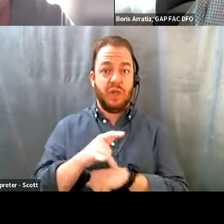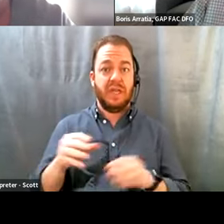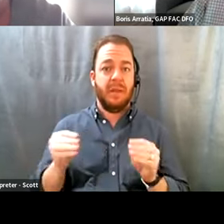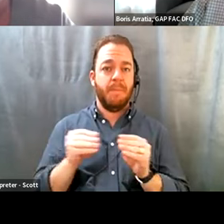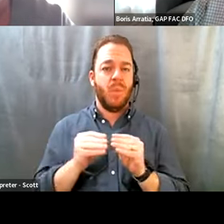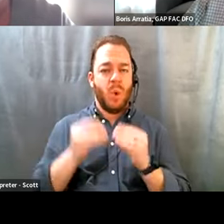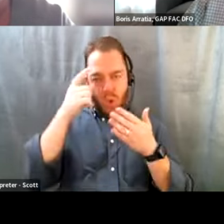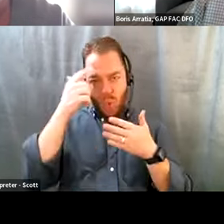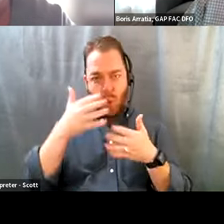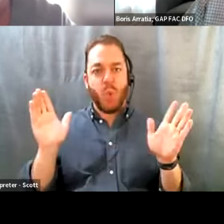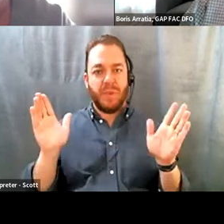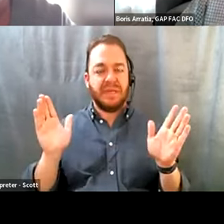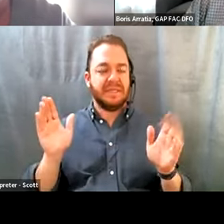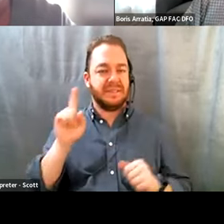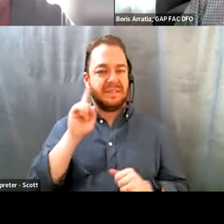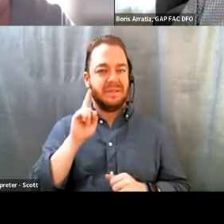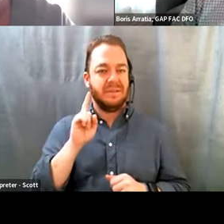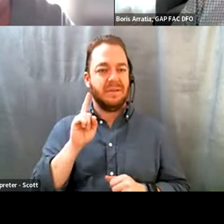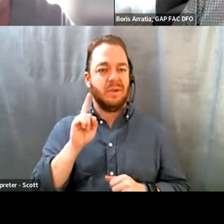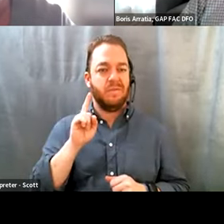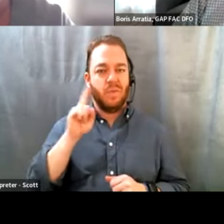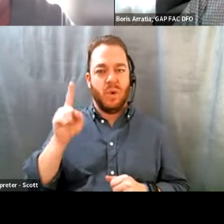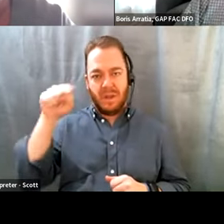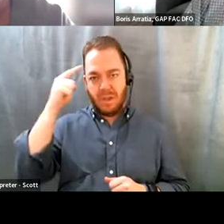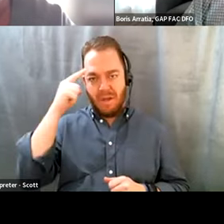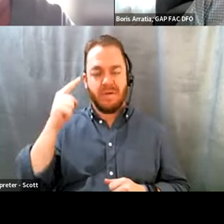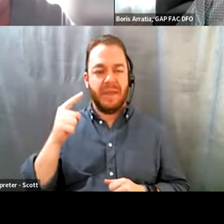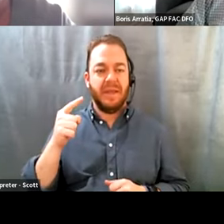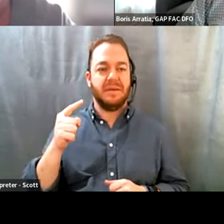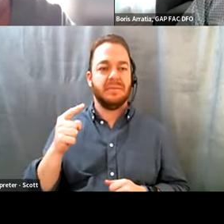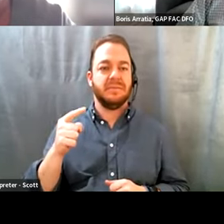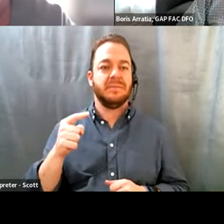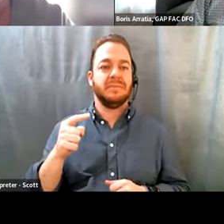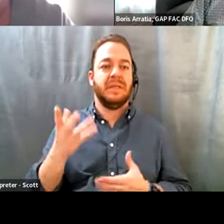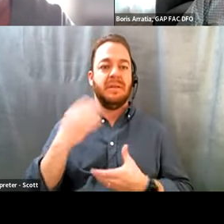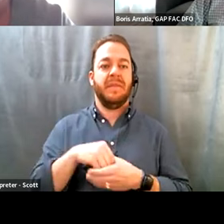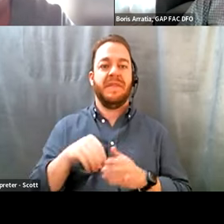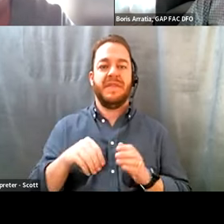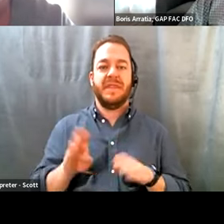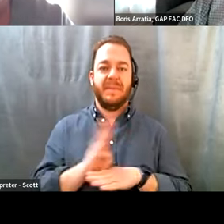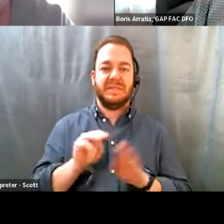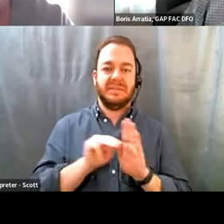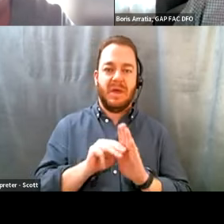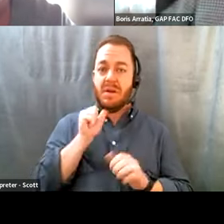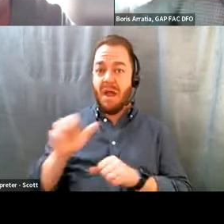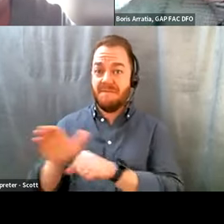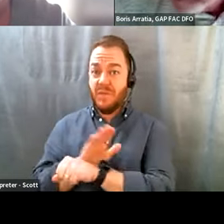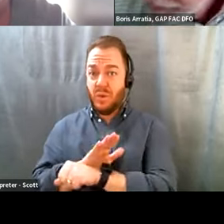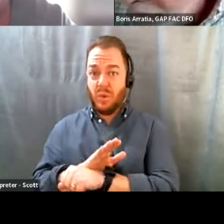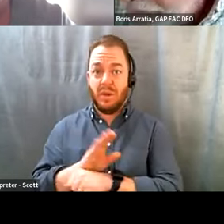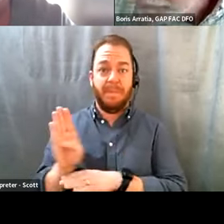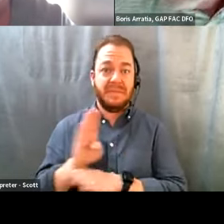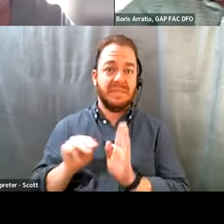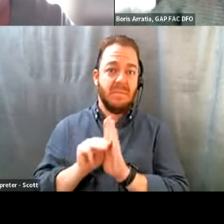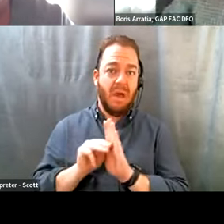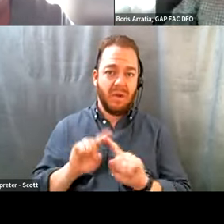openness, I think, to government as part of the business model, but not the entire business model.